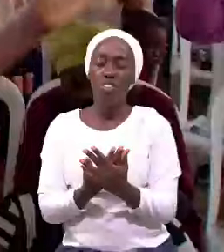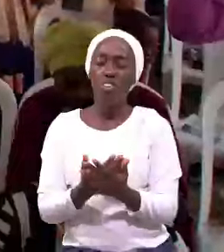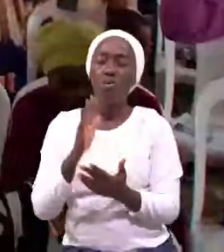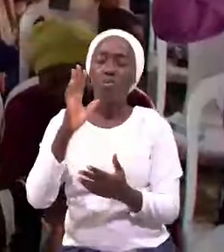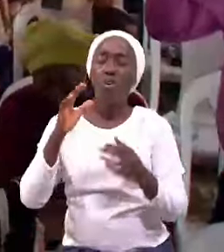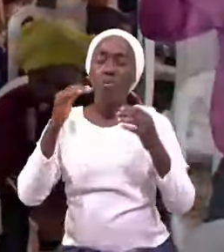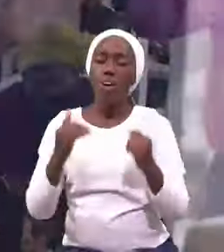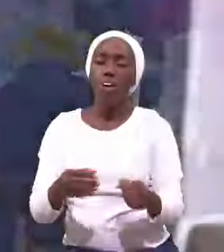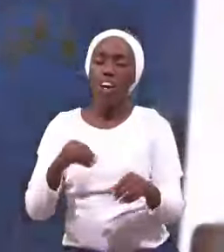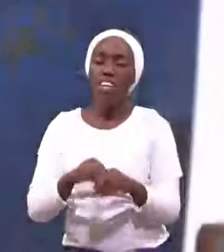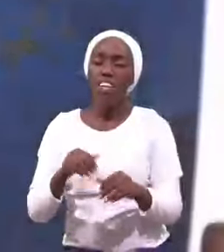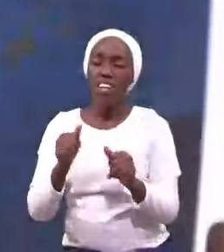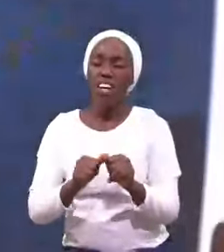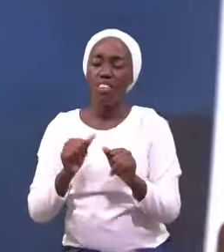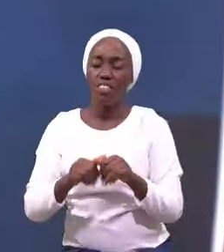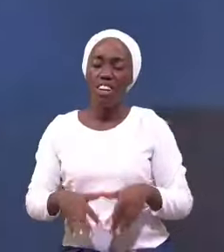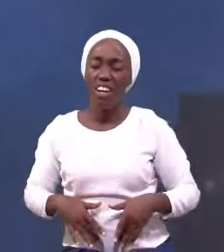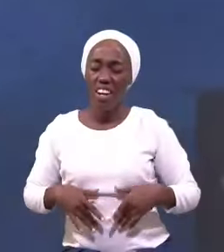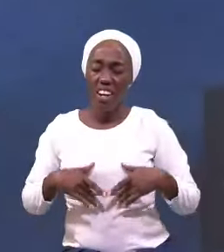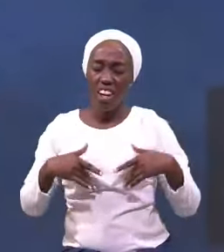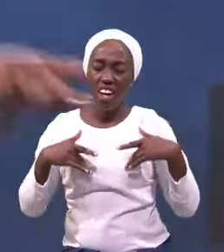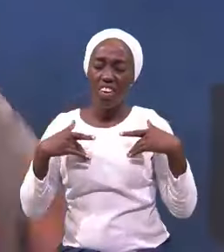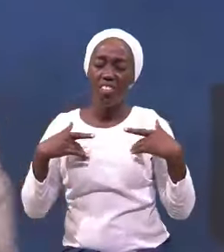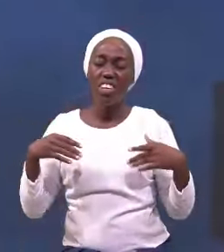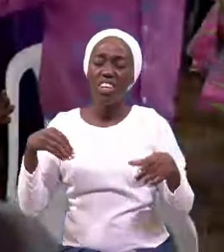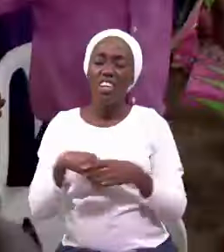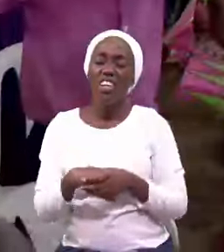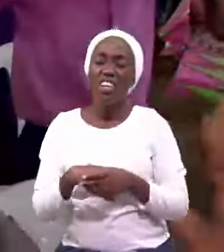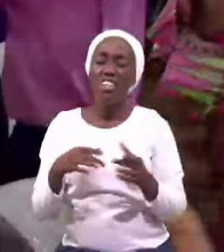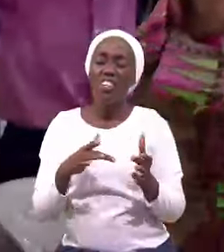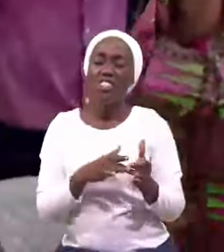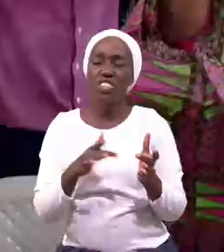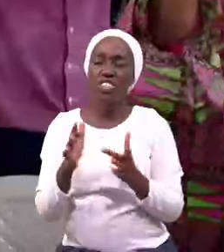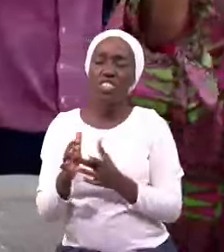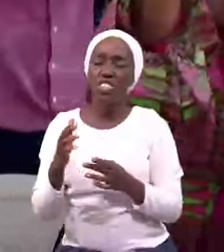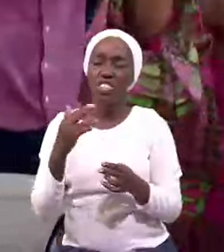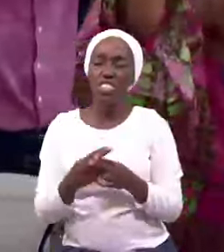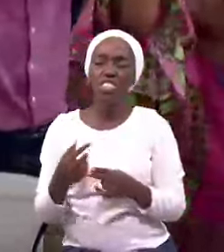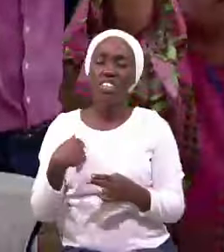In Jesus' name we pray.